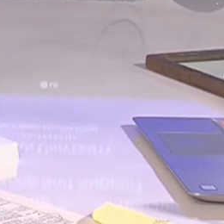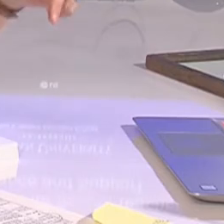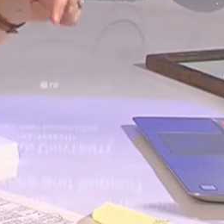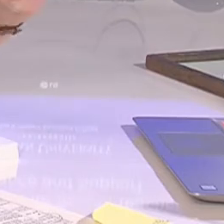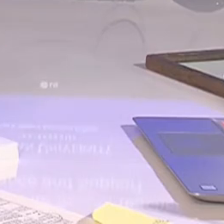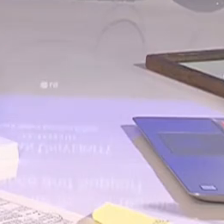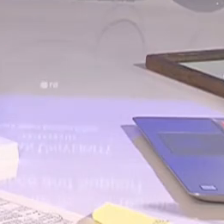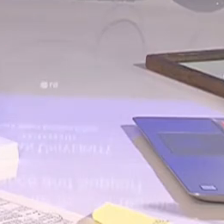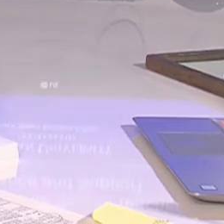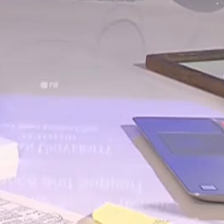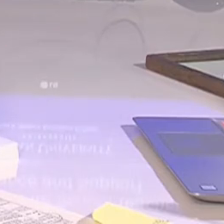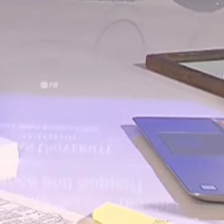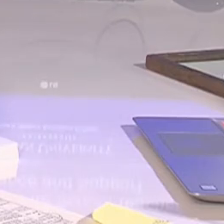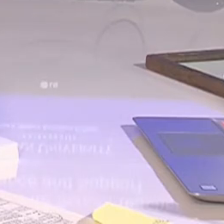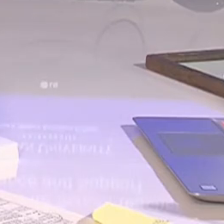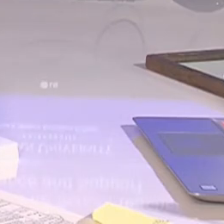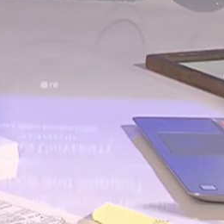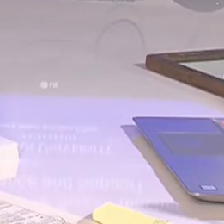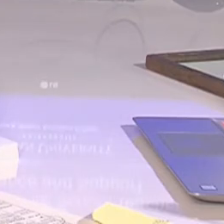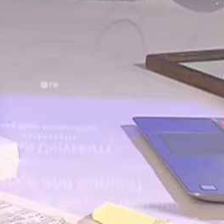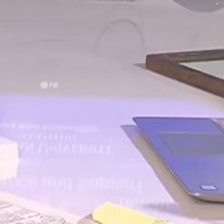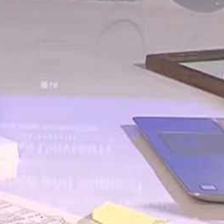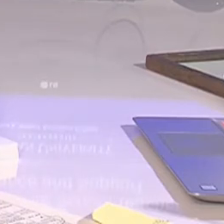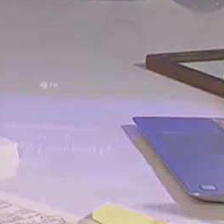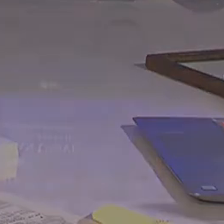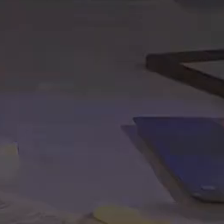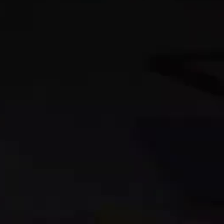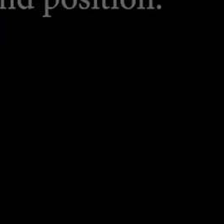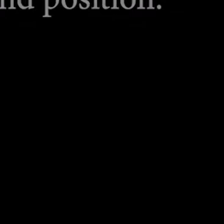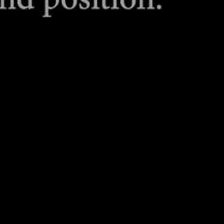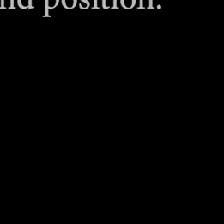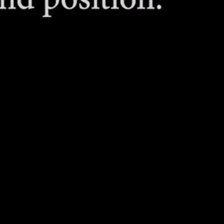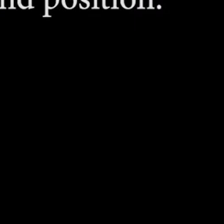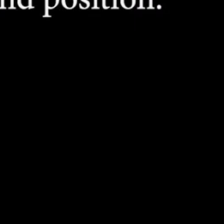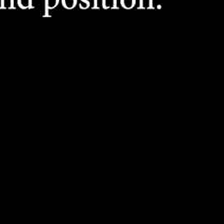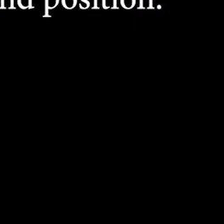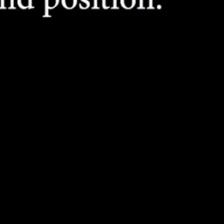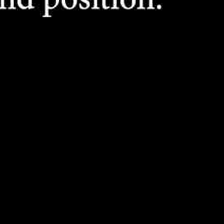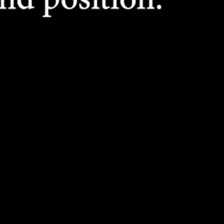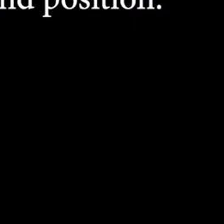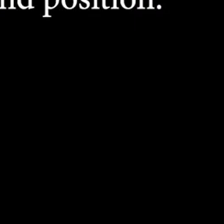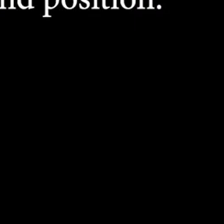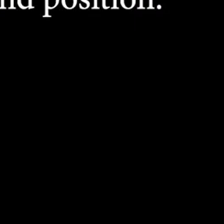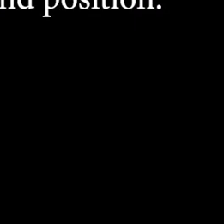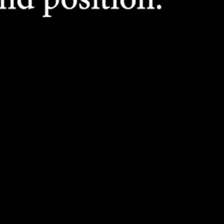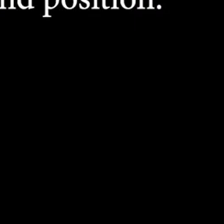and don't put the magic E on the end when it has a bossy R. Sound good?